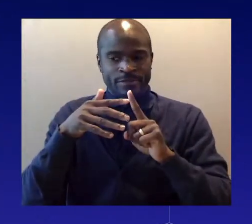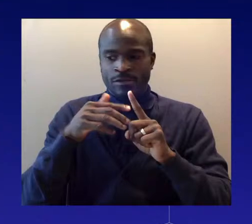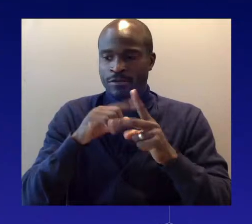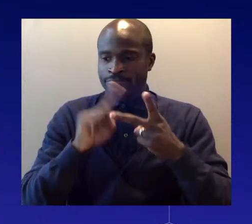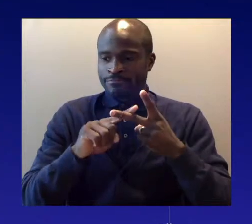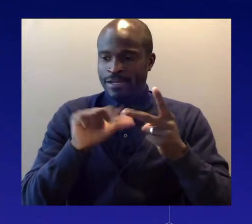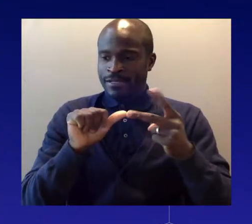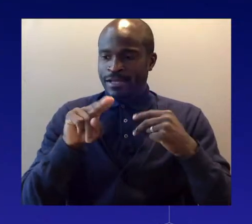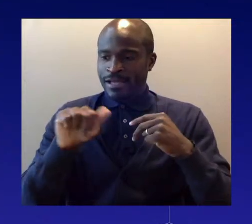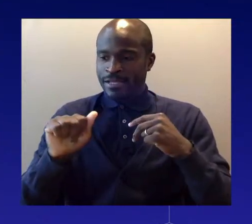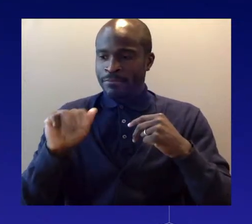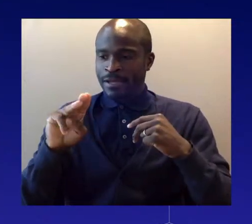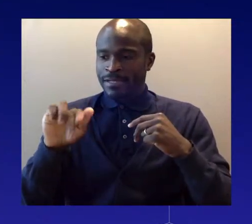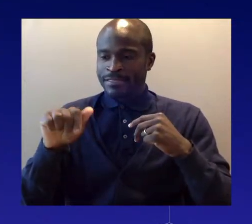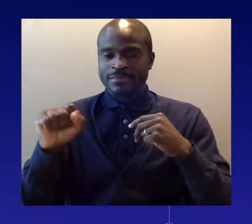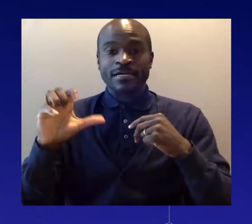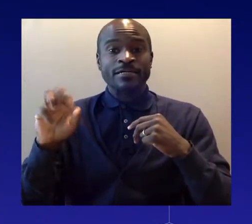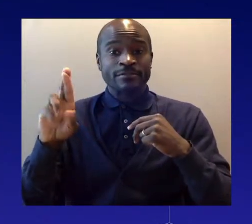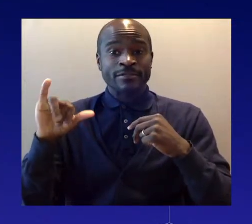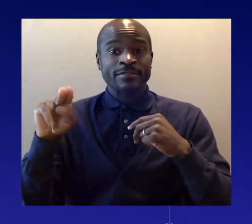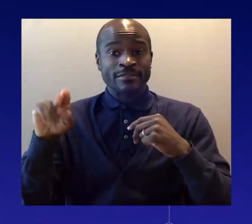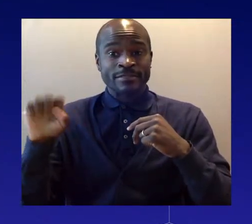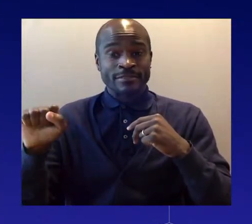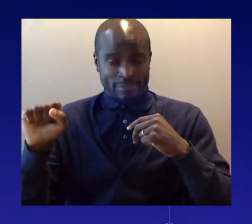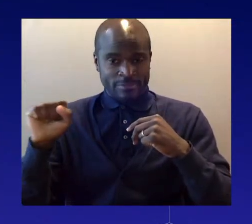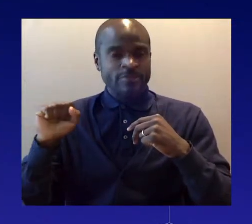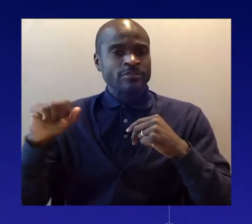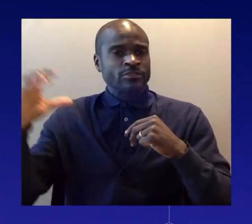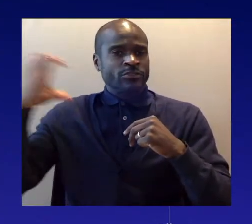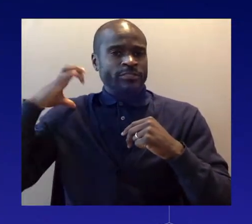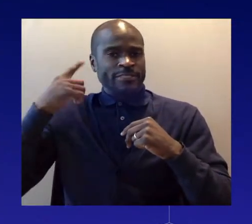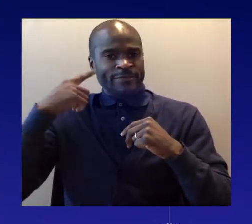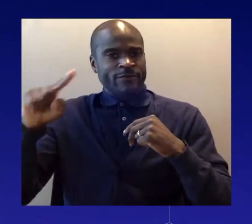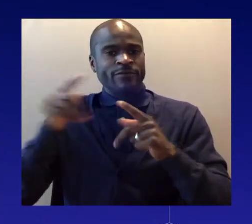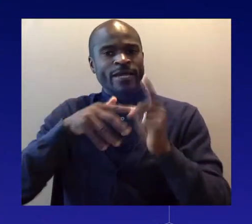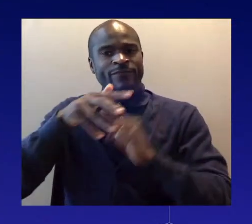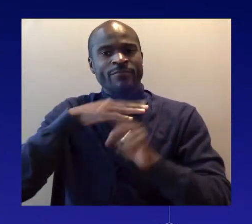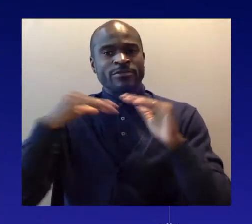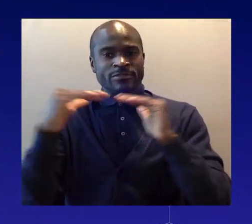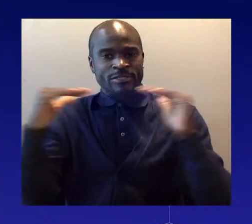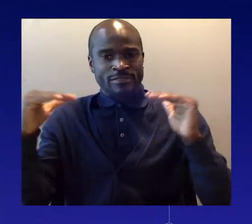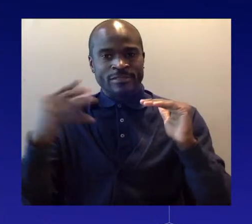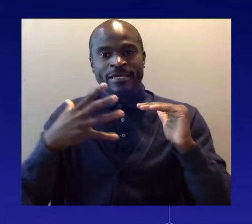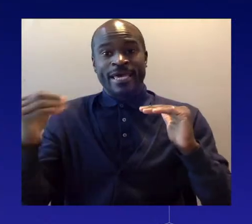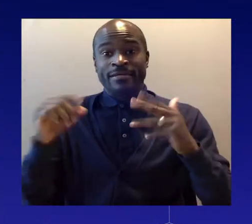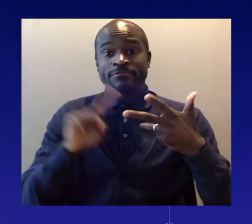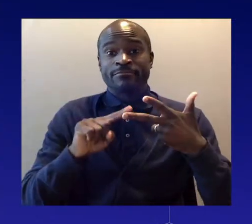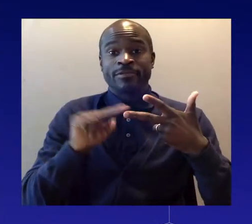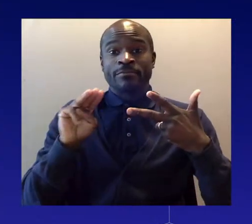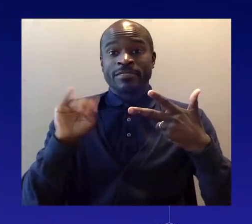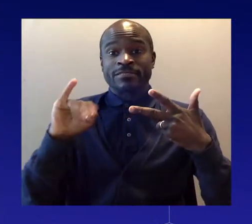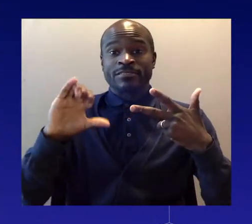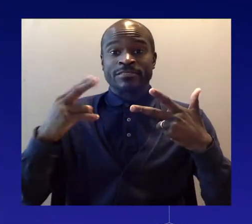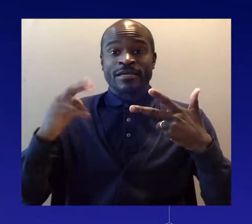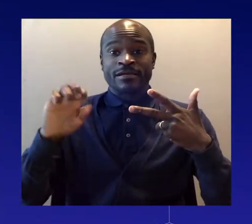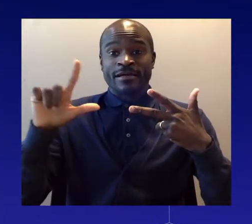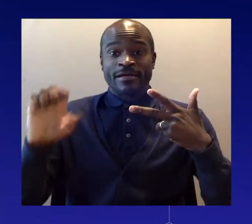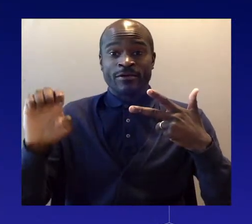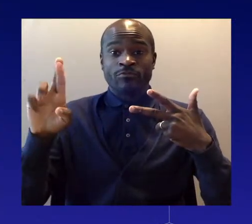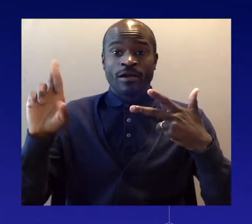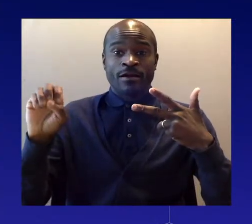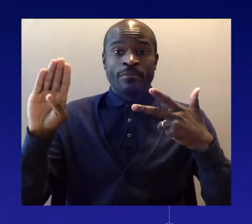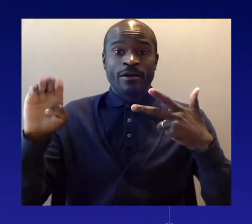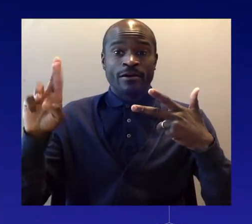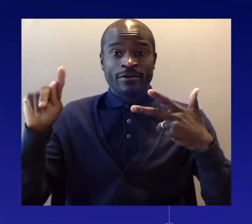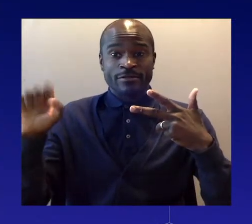Senior Advisor for Environmental Justice at the Department of Health and Human Services, and Michelle Roberts, National Coordinator for Environmental Justice